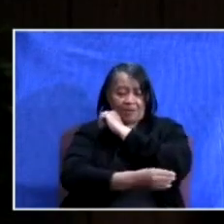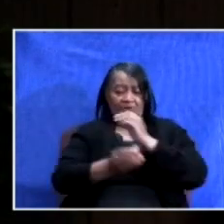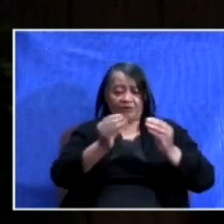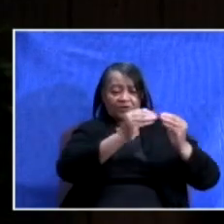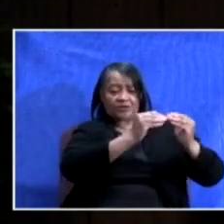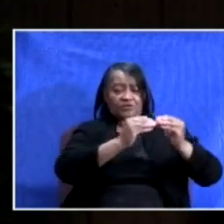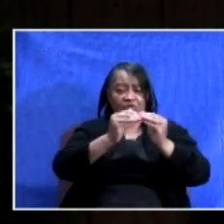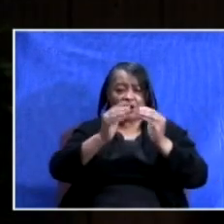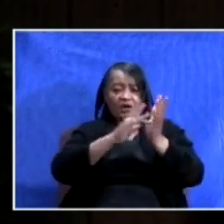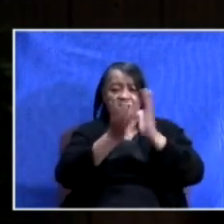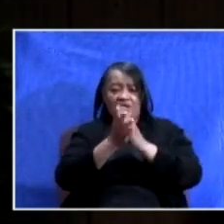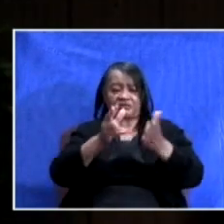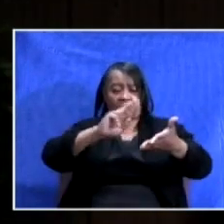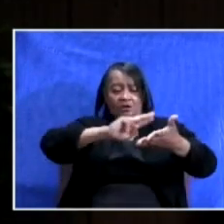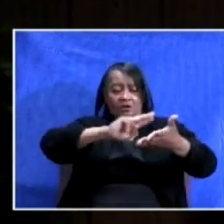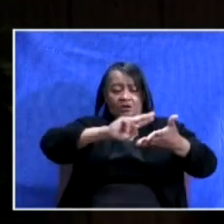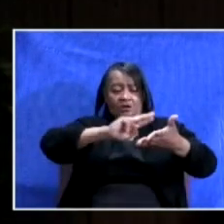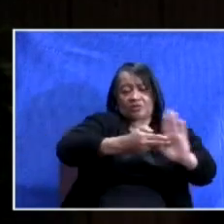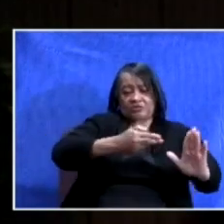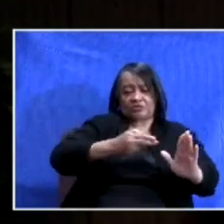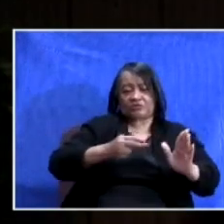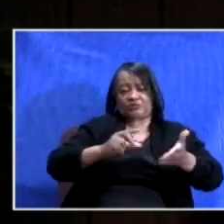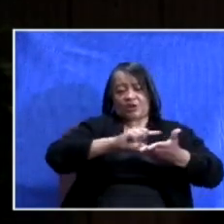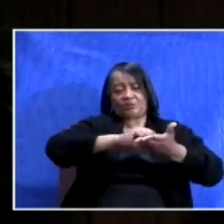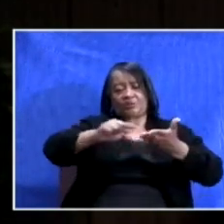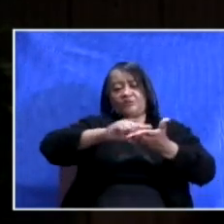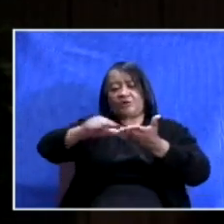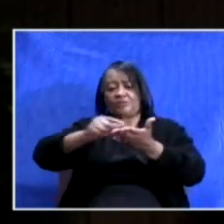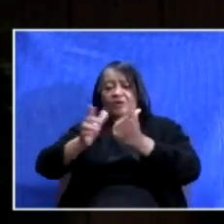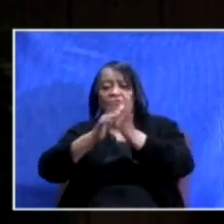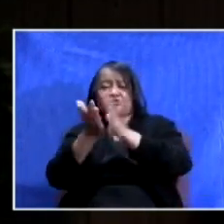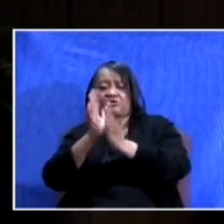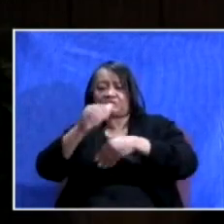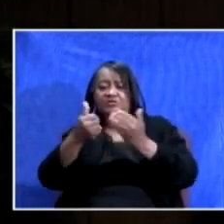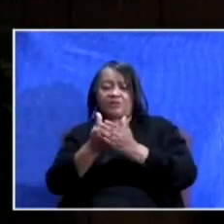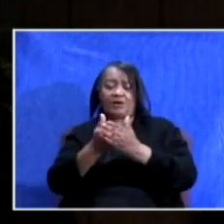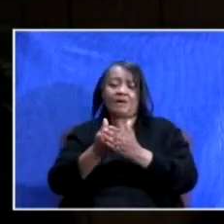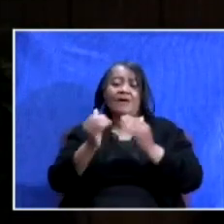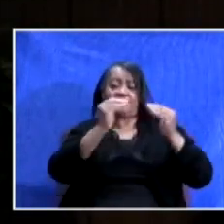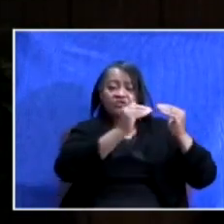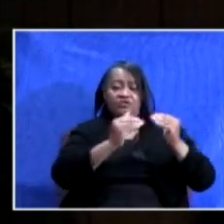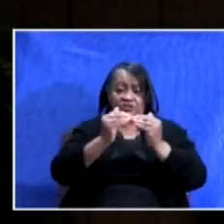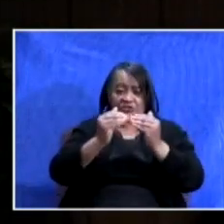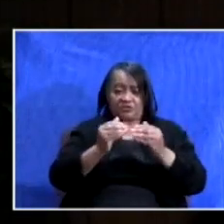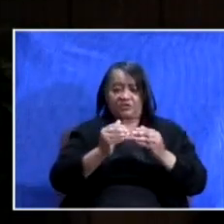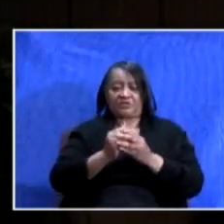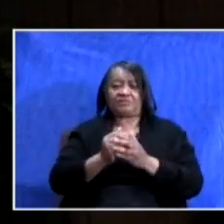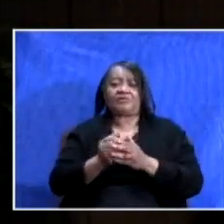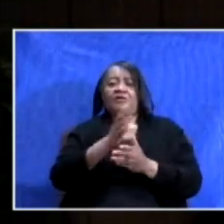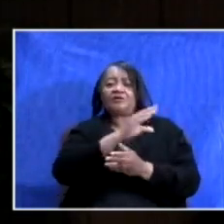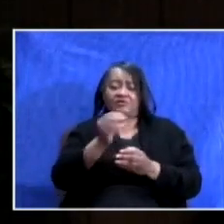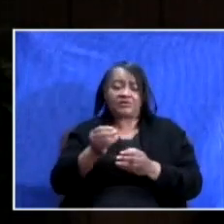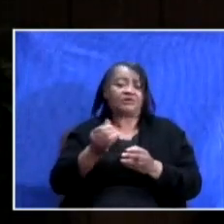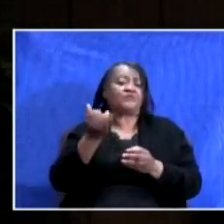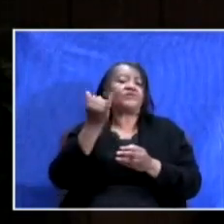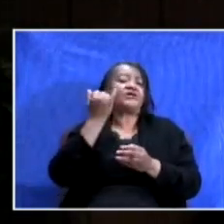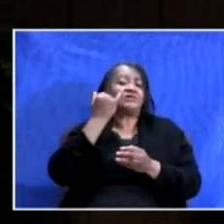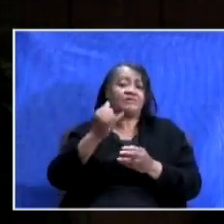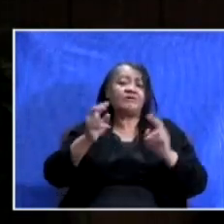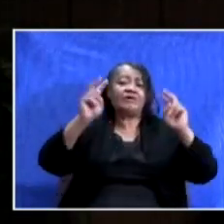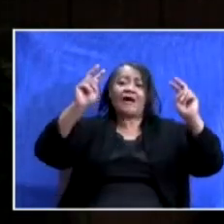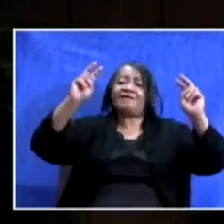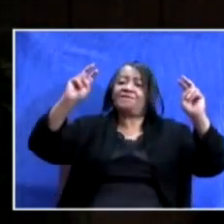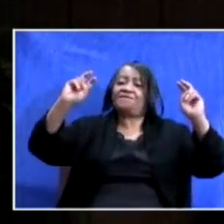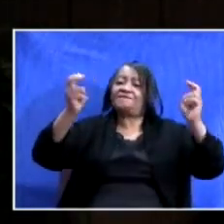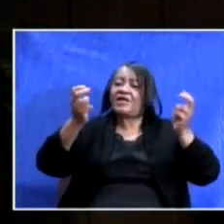And it highlights all of the passages in the Bible that talk about justice. And it is a